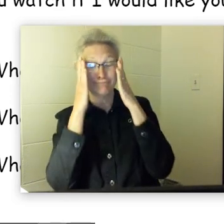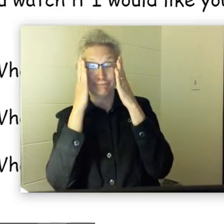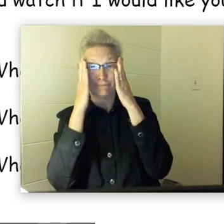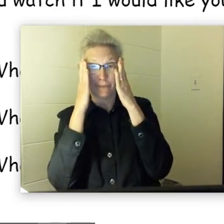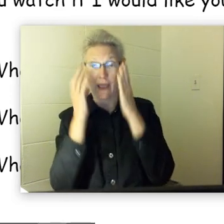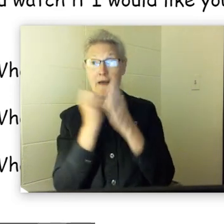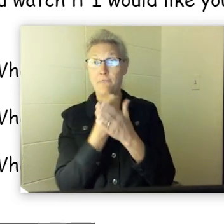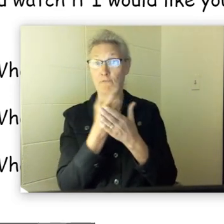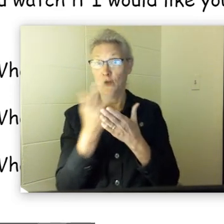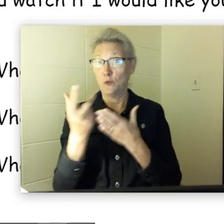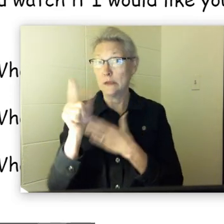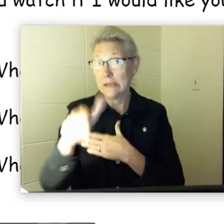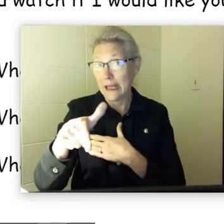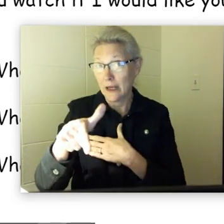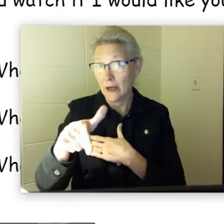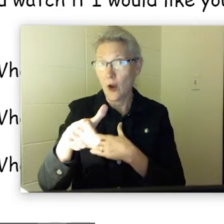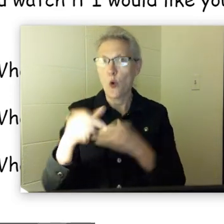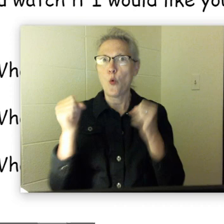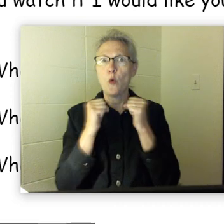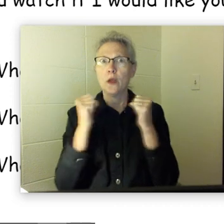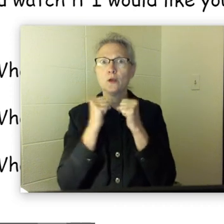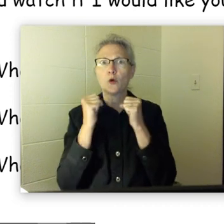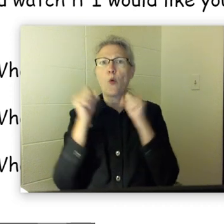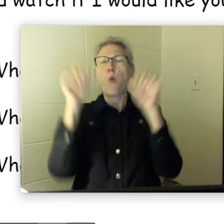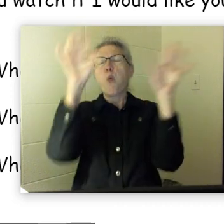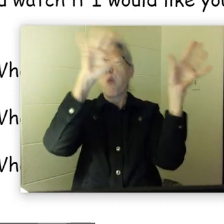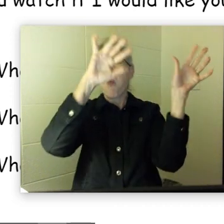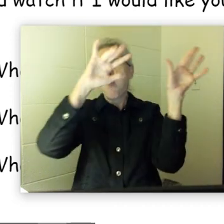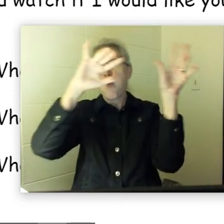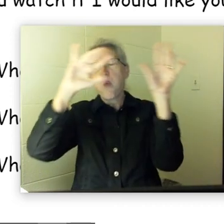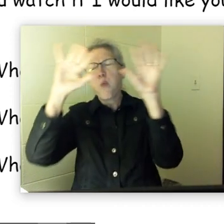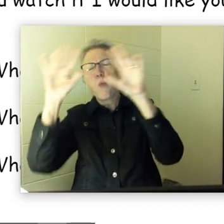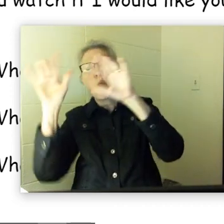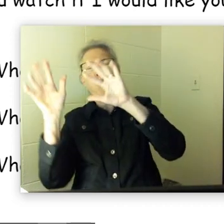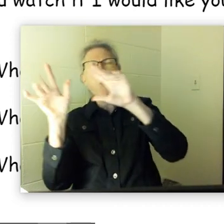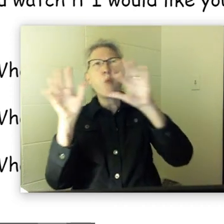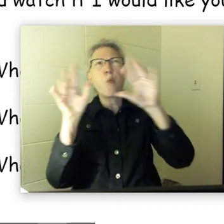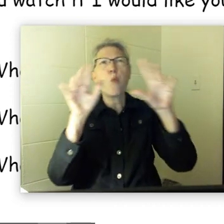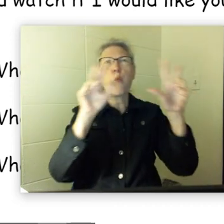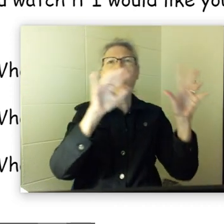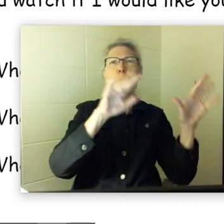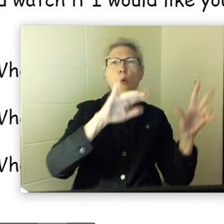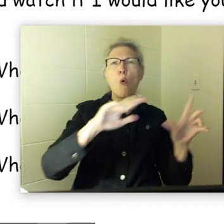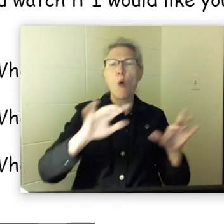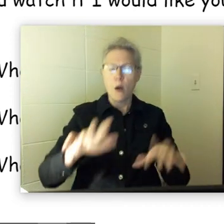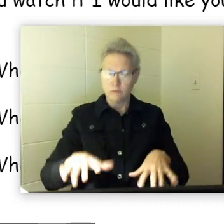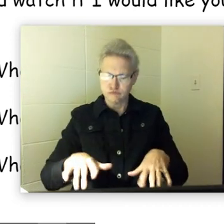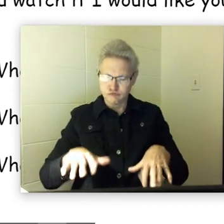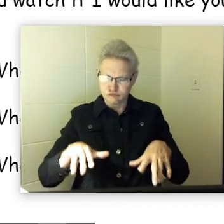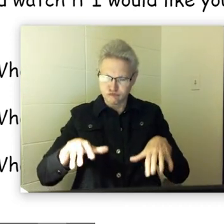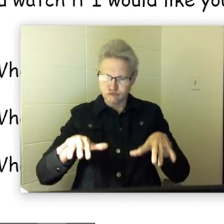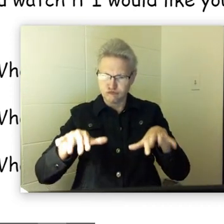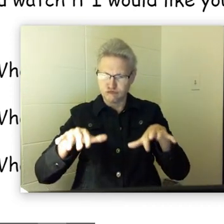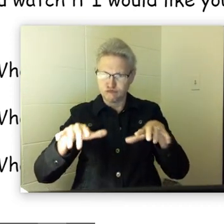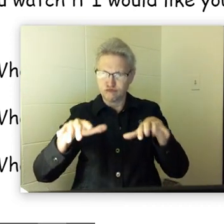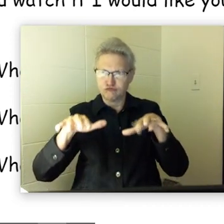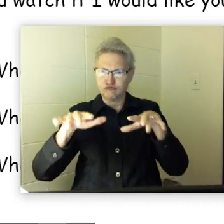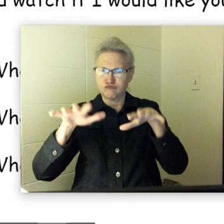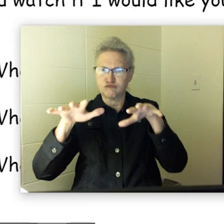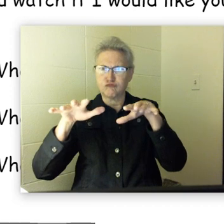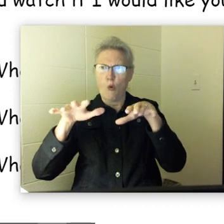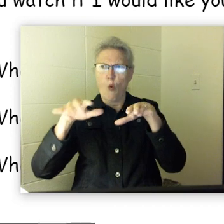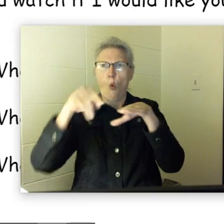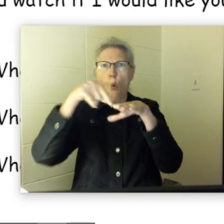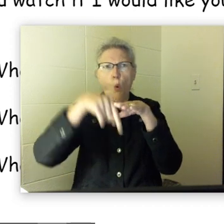A few weeks later, winter came, and the snow began to fall. Just as the ants had predicted, the snow